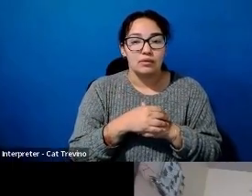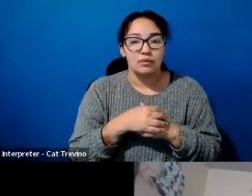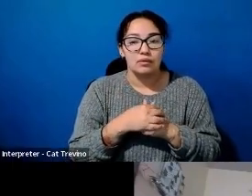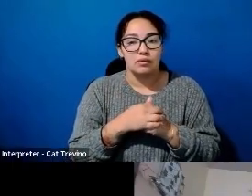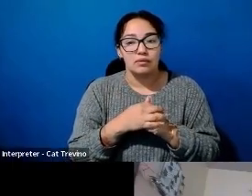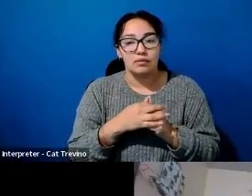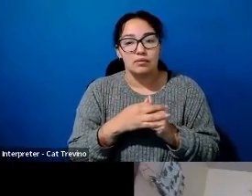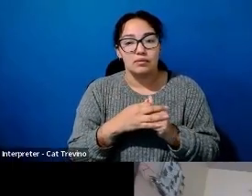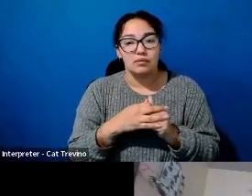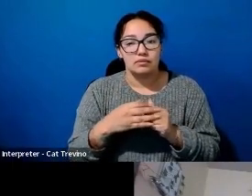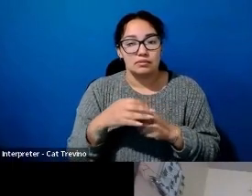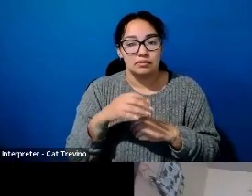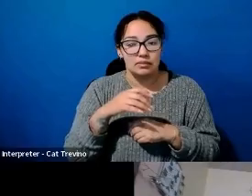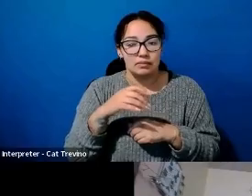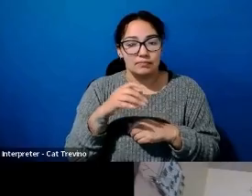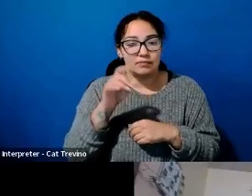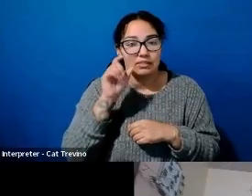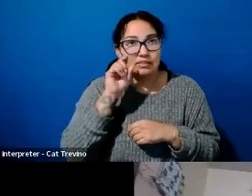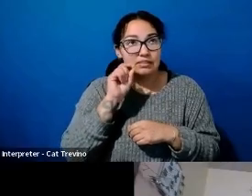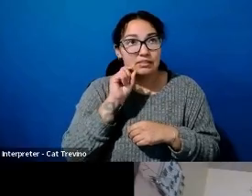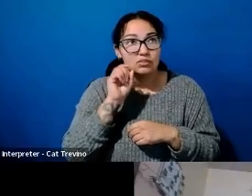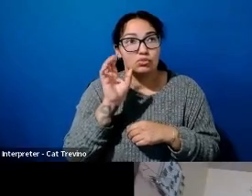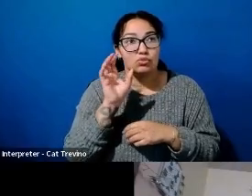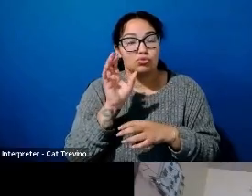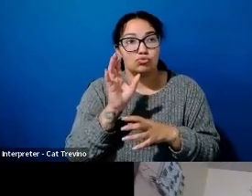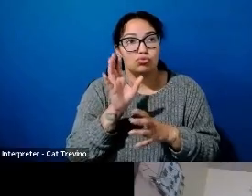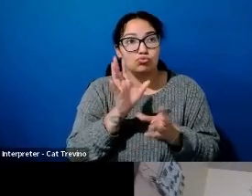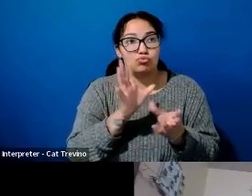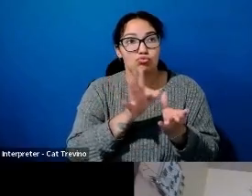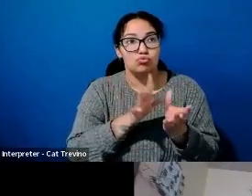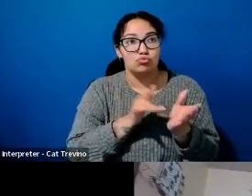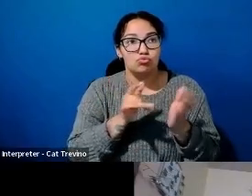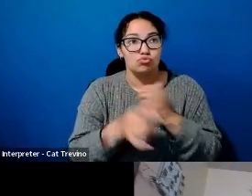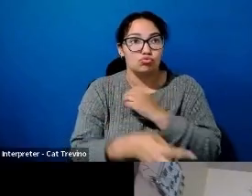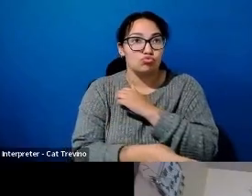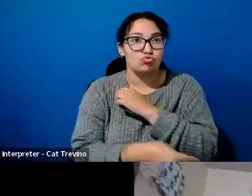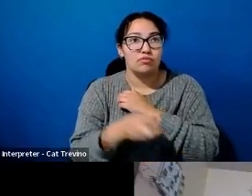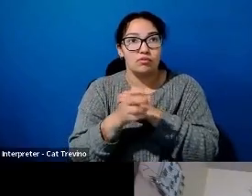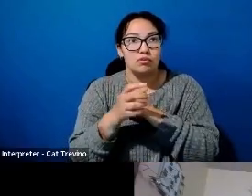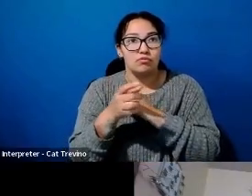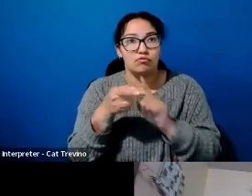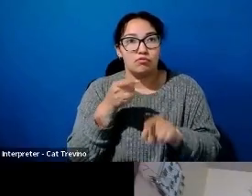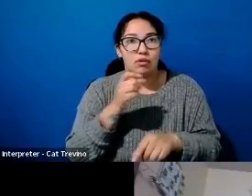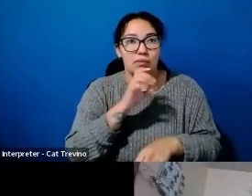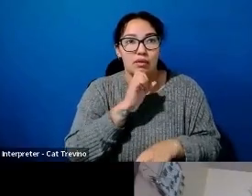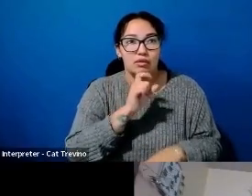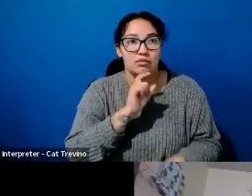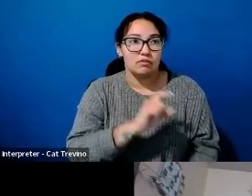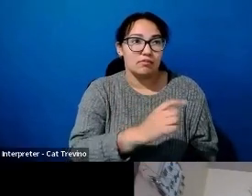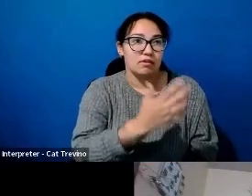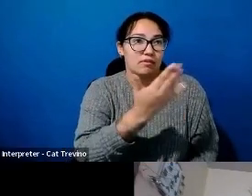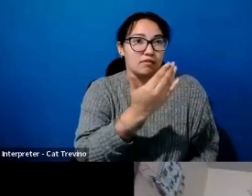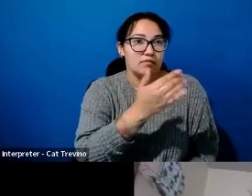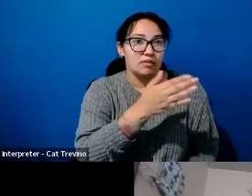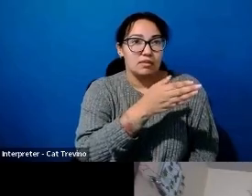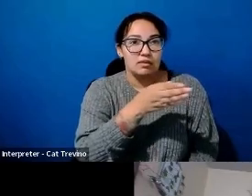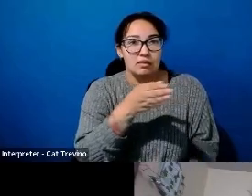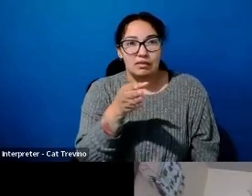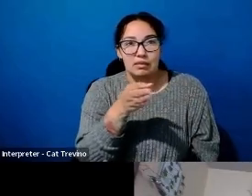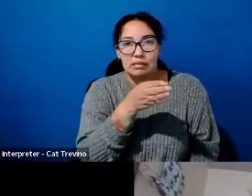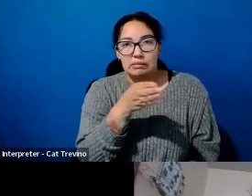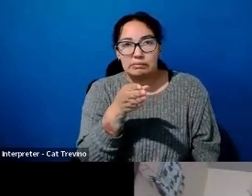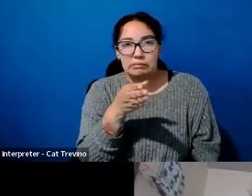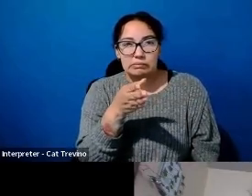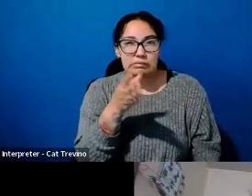Being sex trafficked from the age of between 15 and I would say